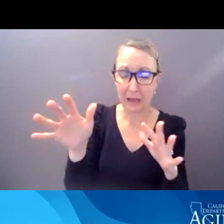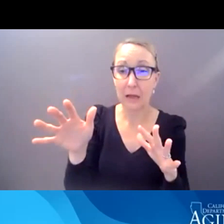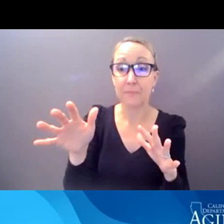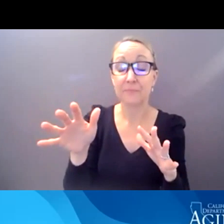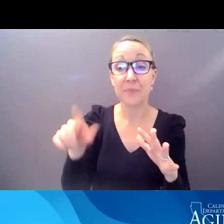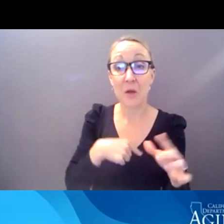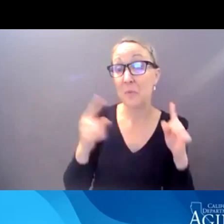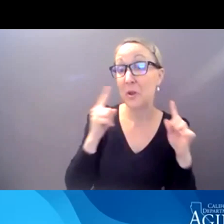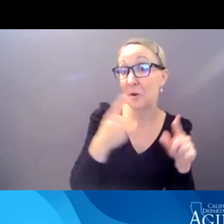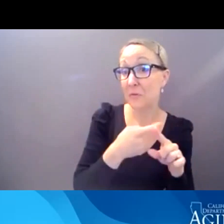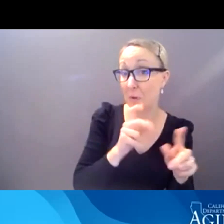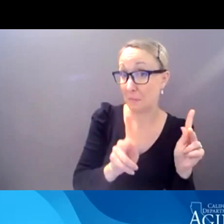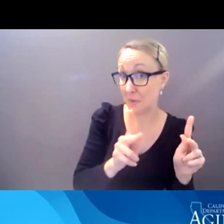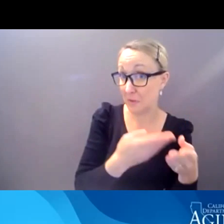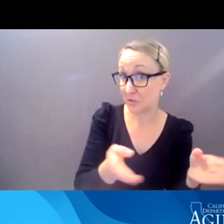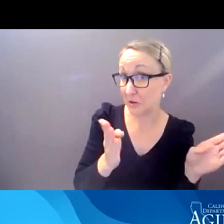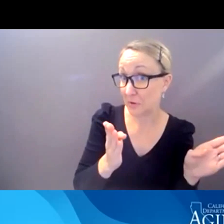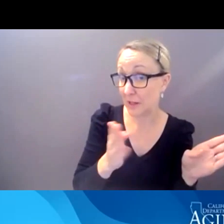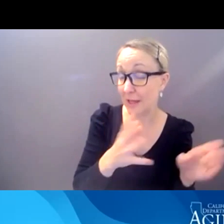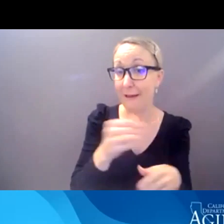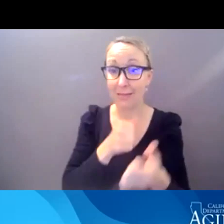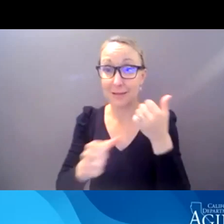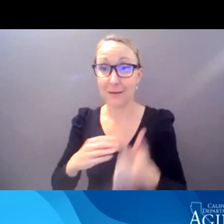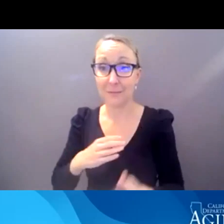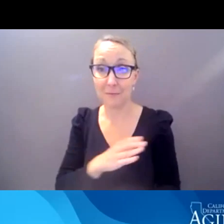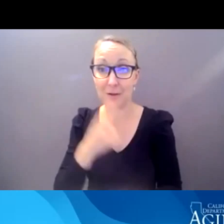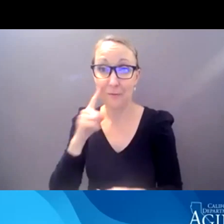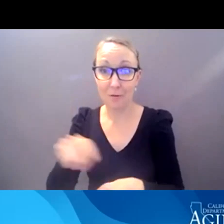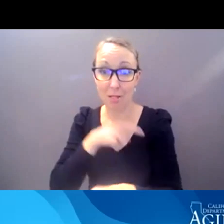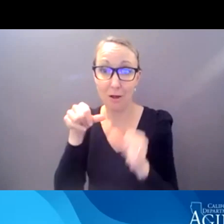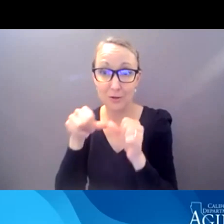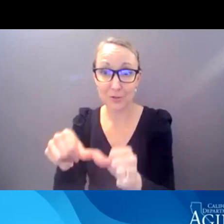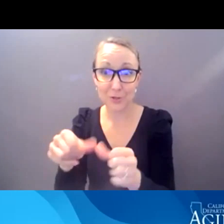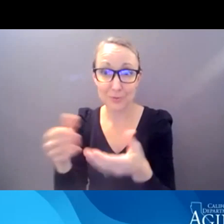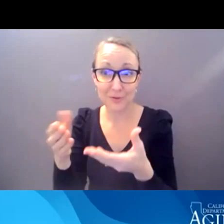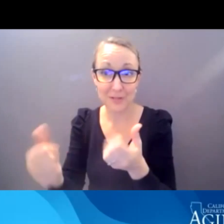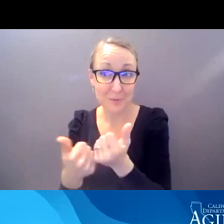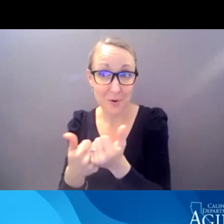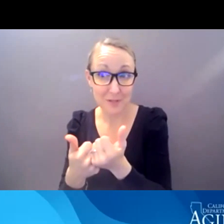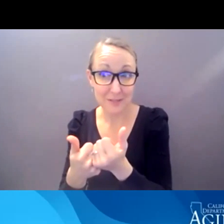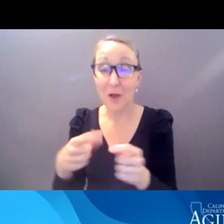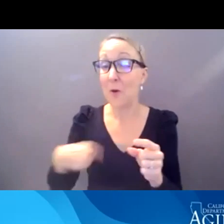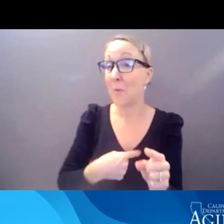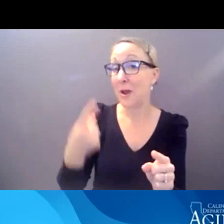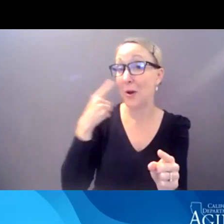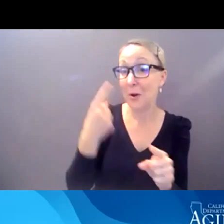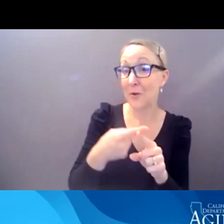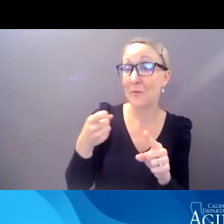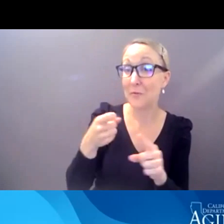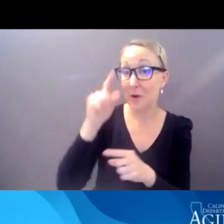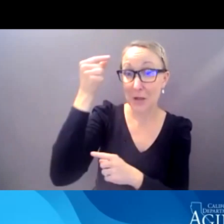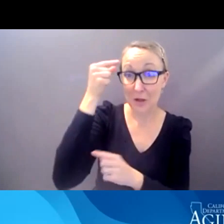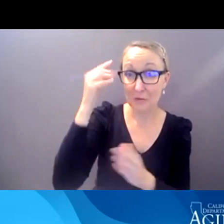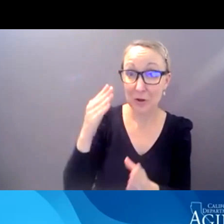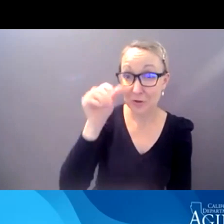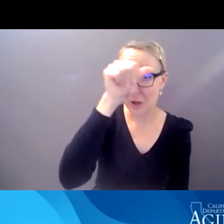we heard from the subcommittee on long-term services and supports, what we heard from the Alzheimer's, Governor's Alzheimer's Task